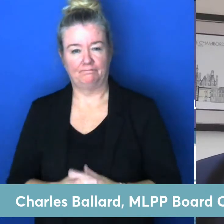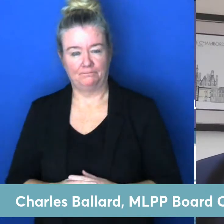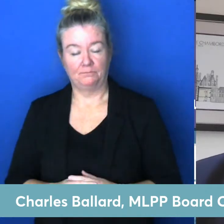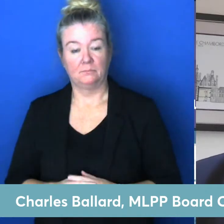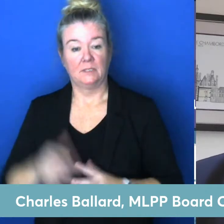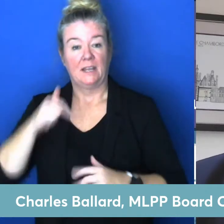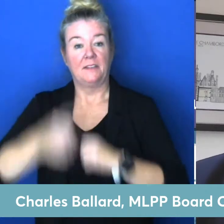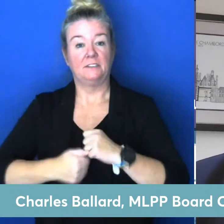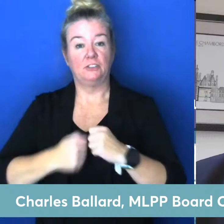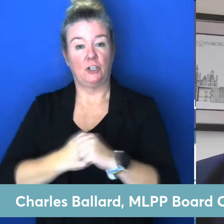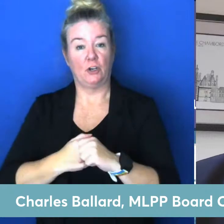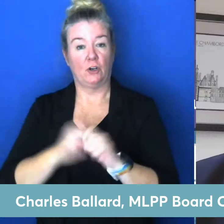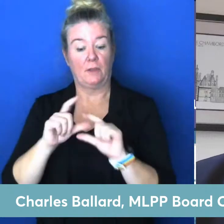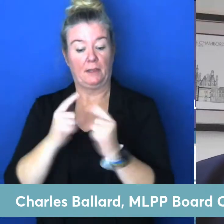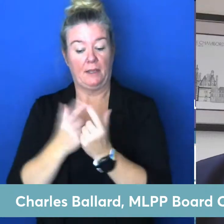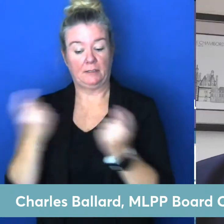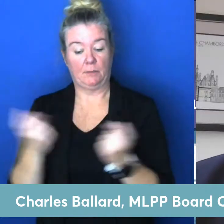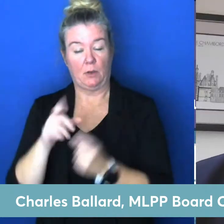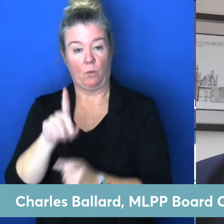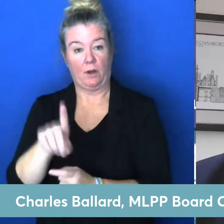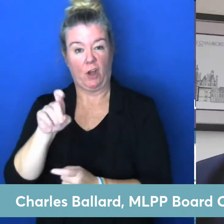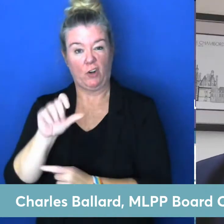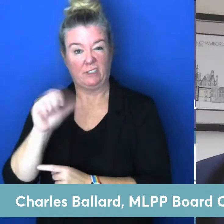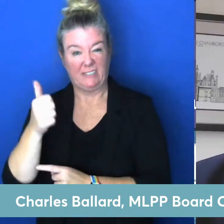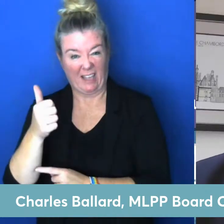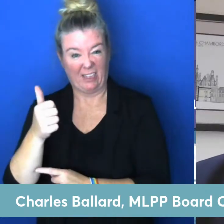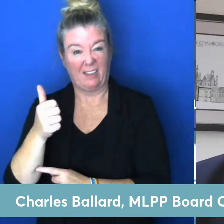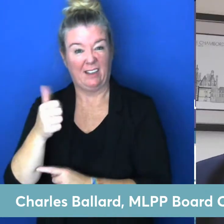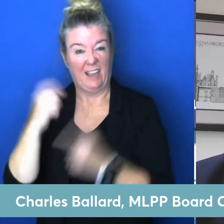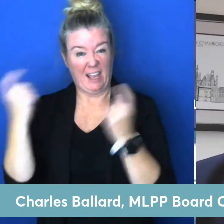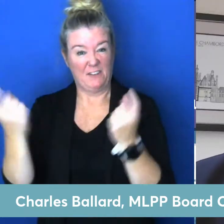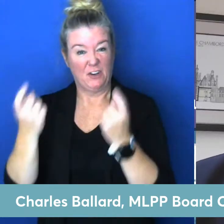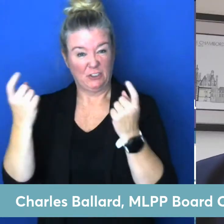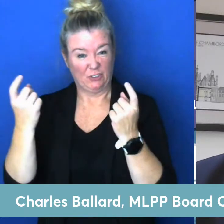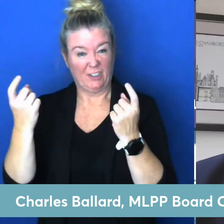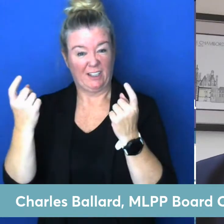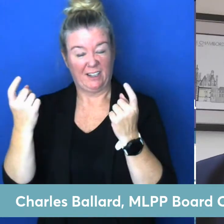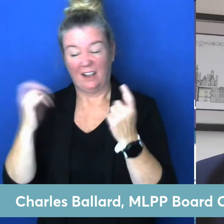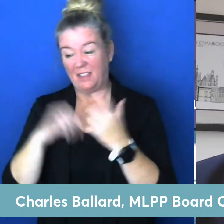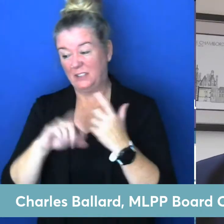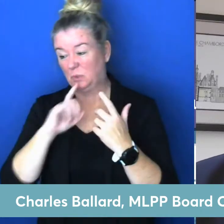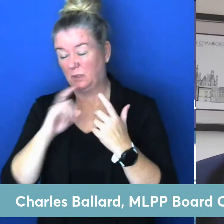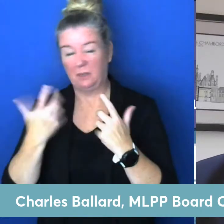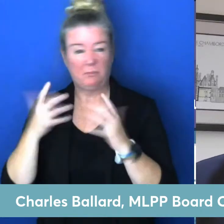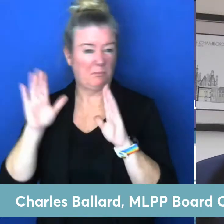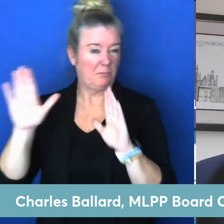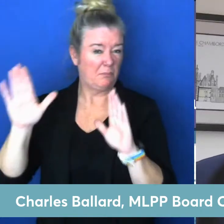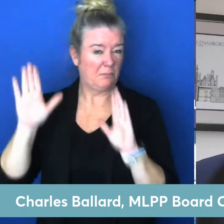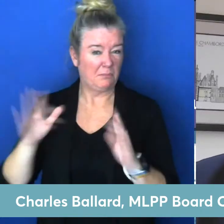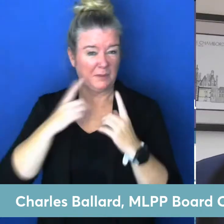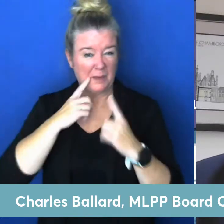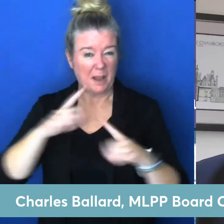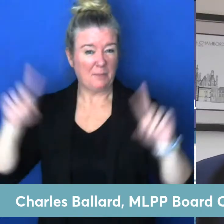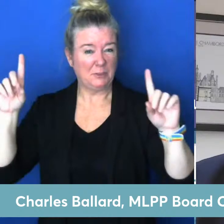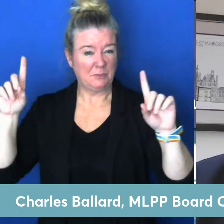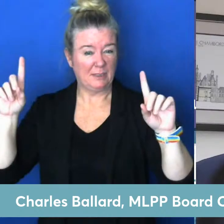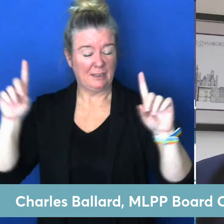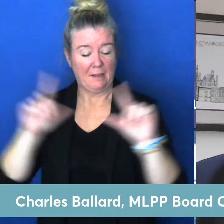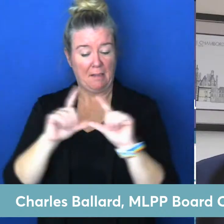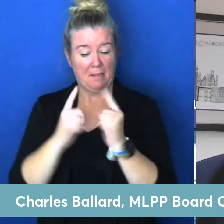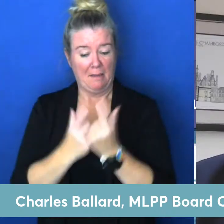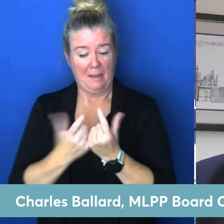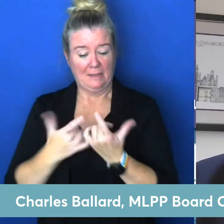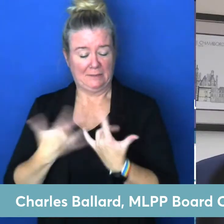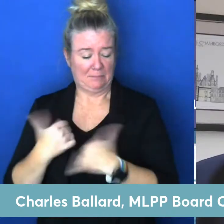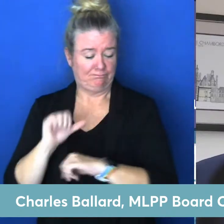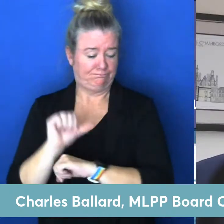This year, the league celebrated its 110th anniversary. That's a pretty remarkable accomplishment. The league has stood